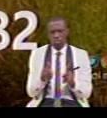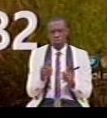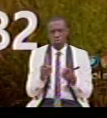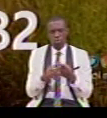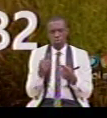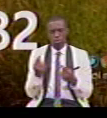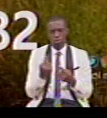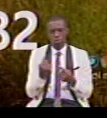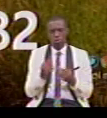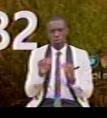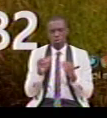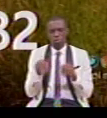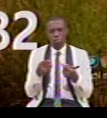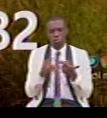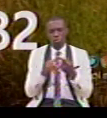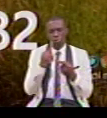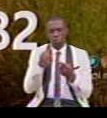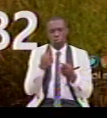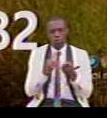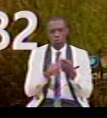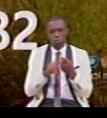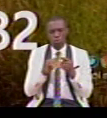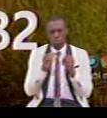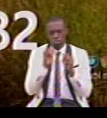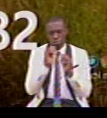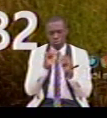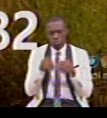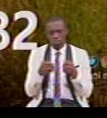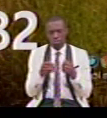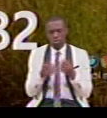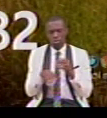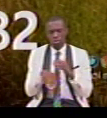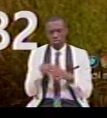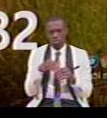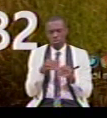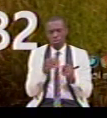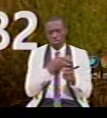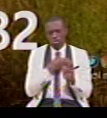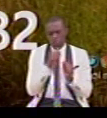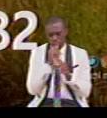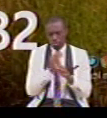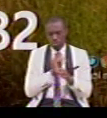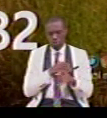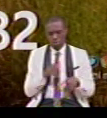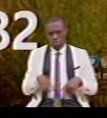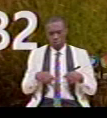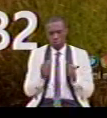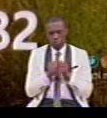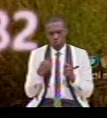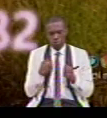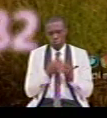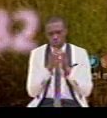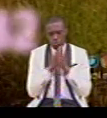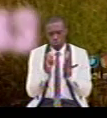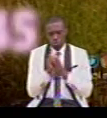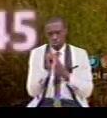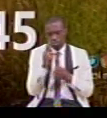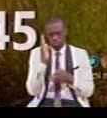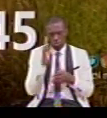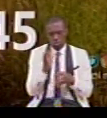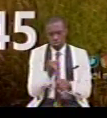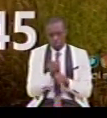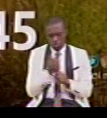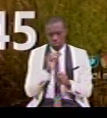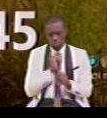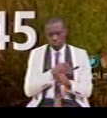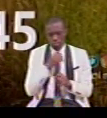give out all the blessings you've bless our life with we are praying tonight as we offer this you receive from us and